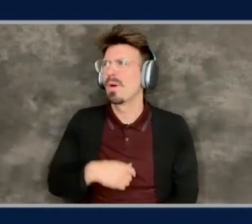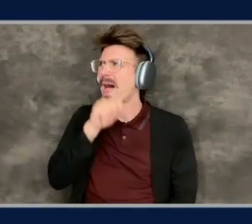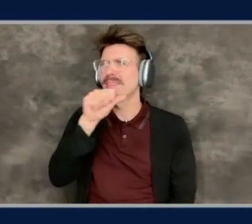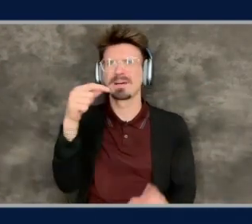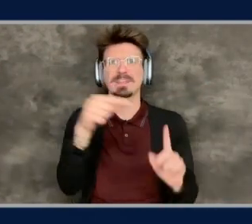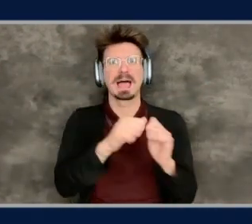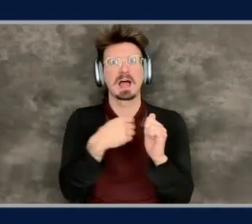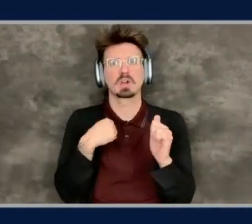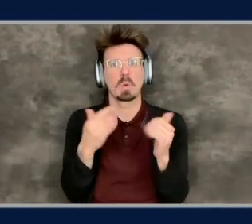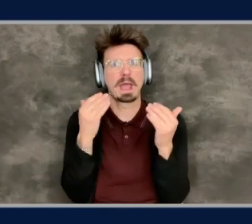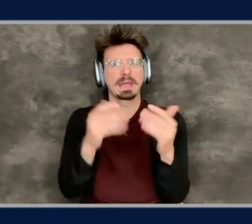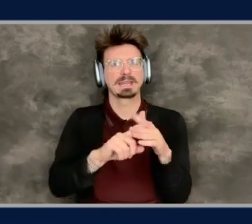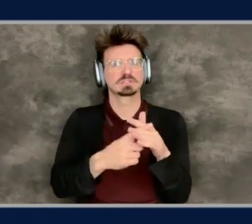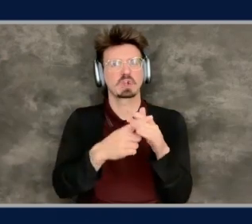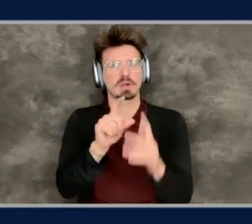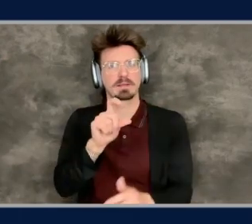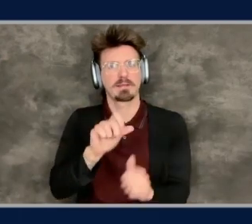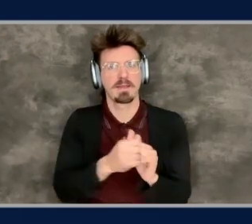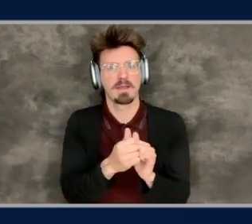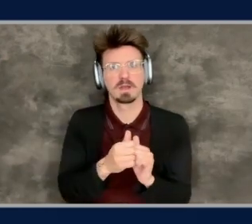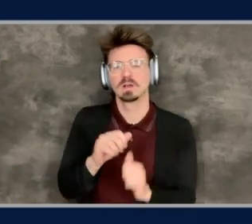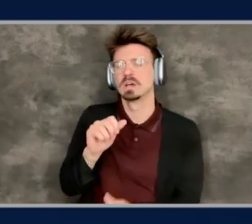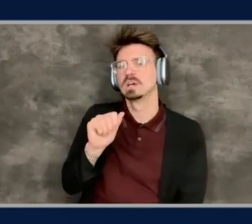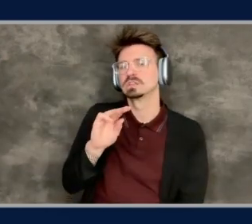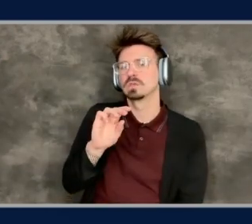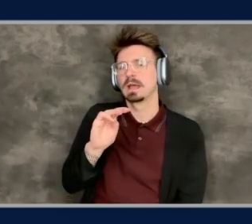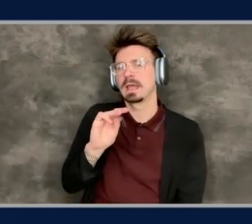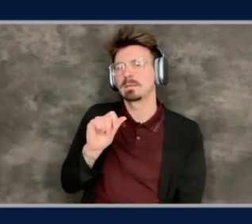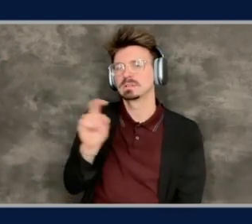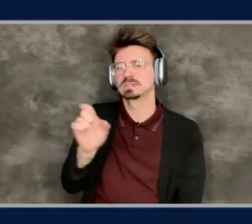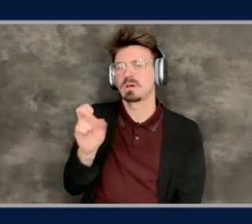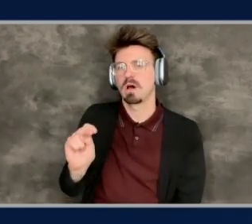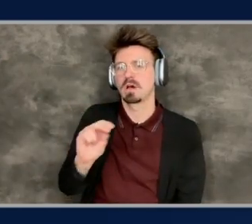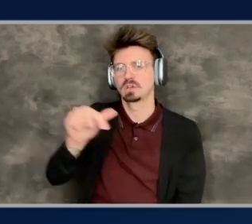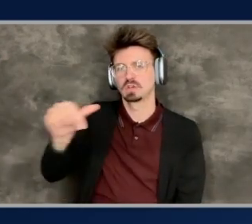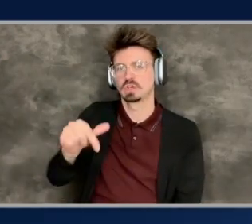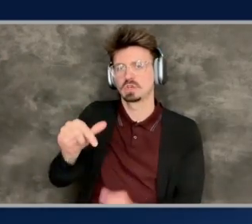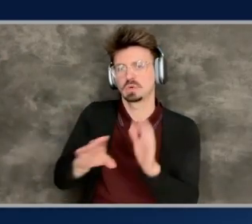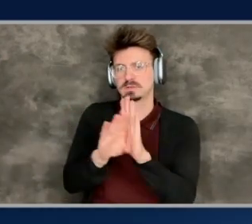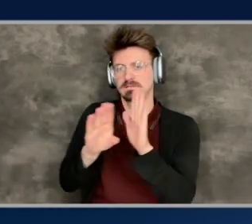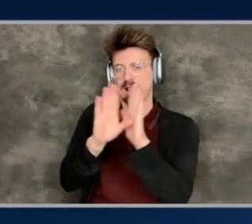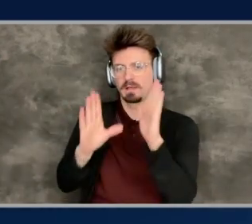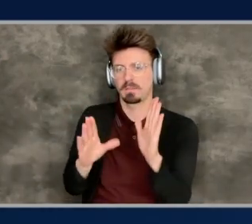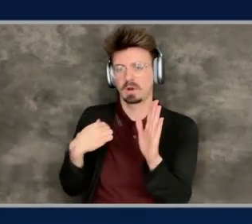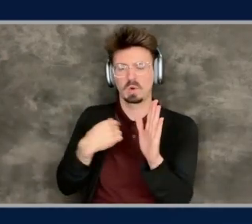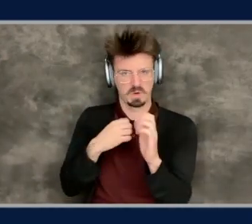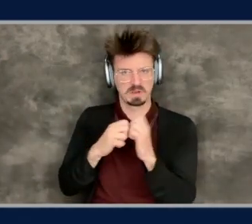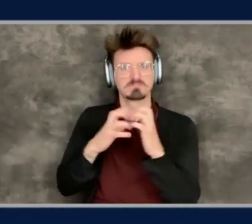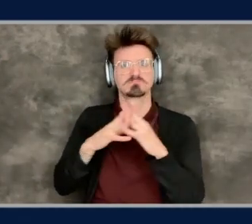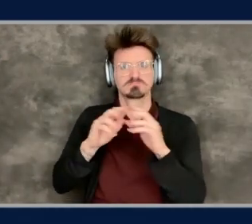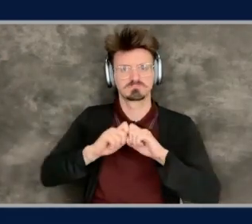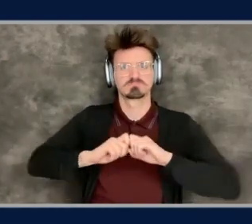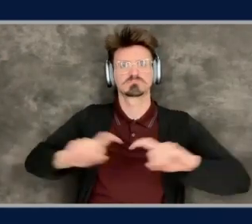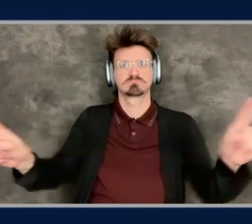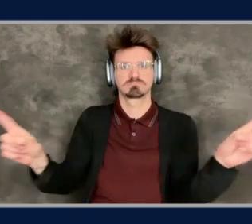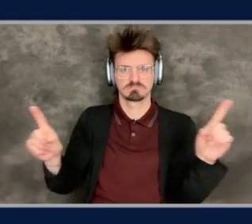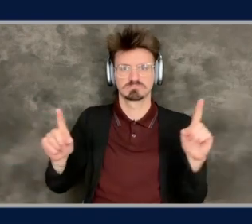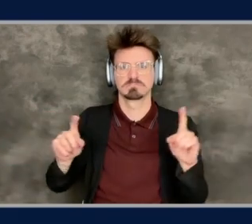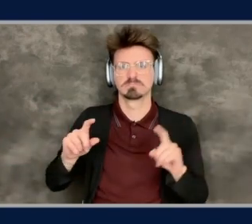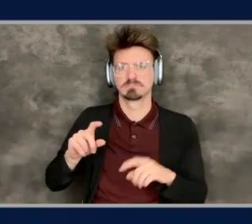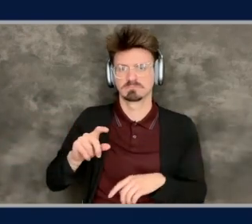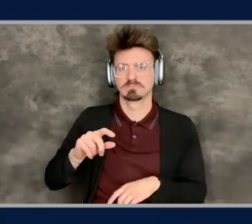started? So Amazon Q Developer, you know, we launched it in preview at reInvent. Mm-hmm. So you can go to Amazon Q